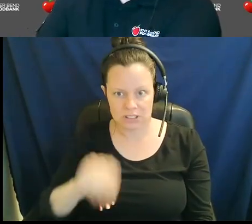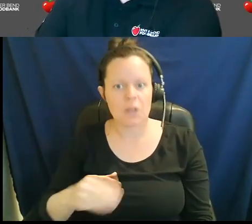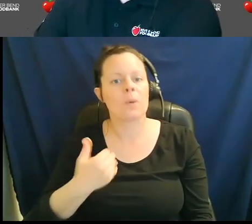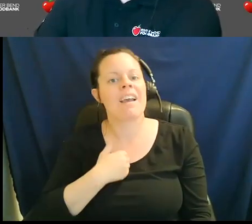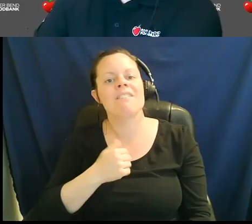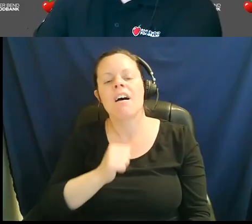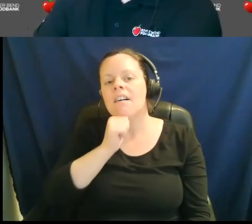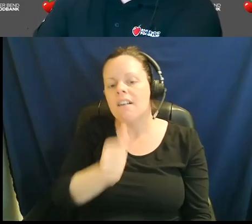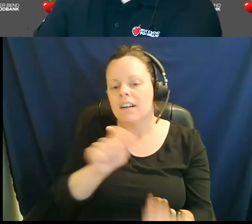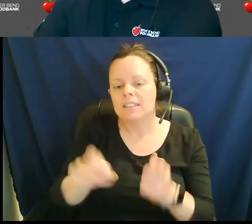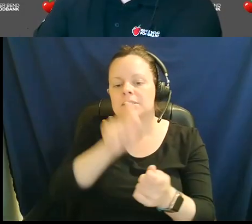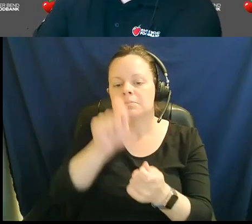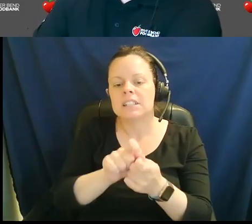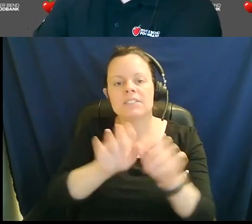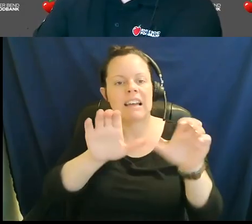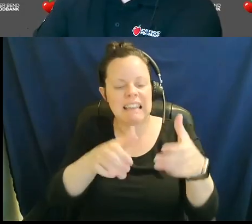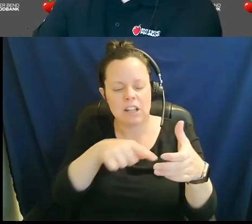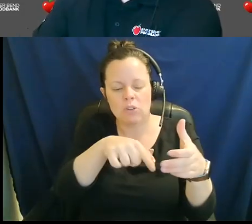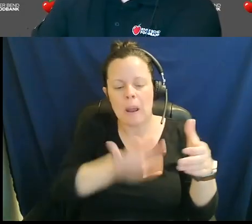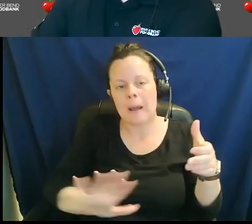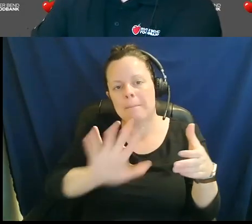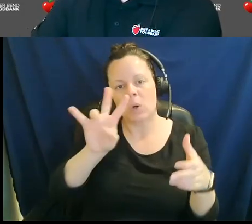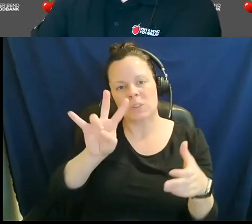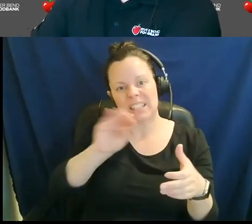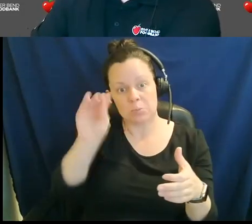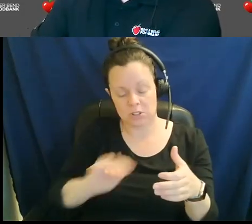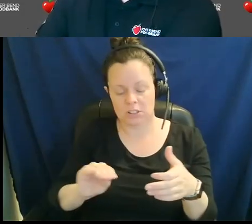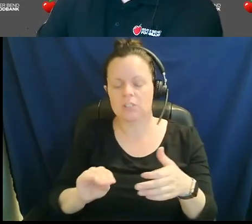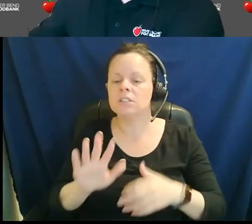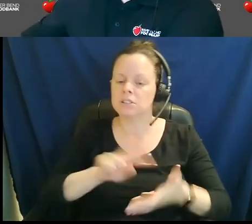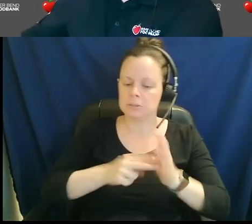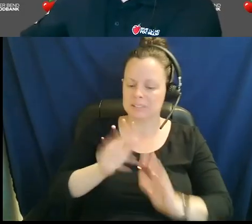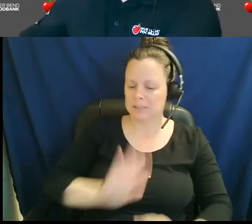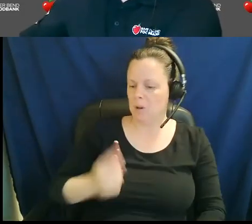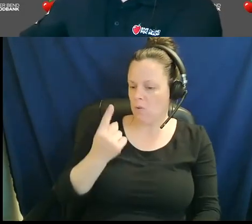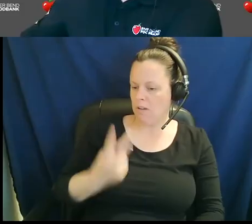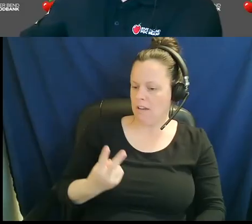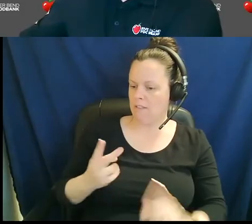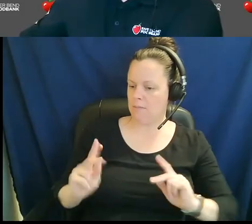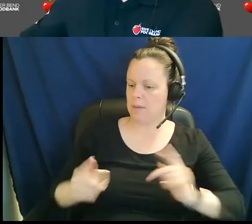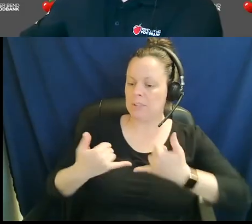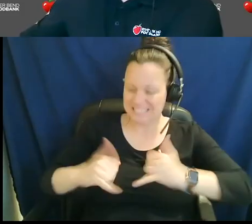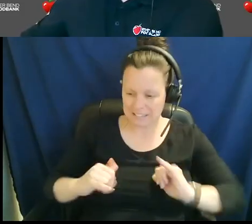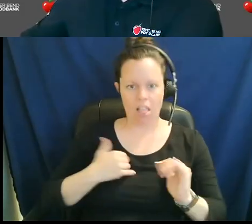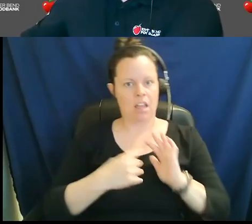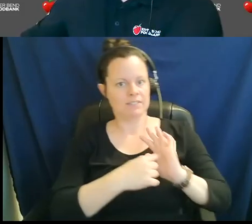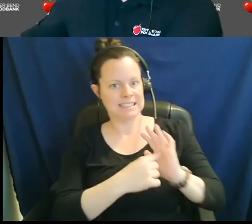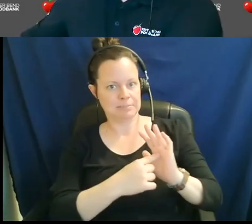category of about 7%. So about half of the people are still symptomatic and at home at this